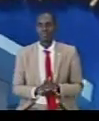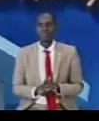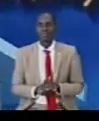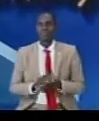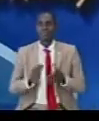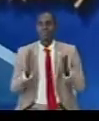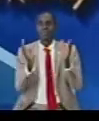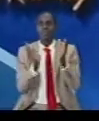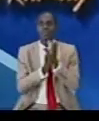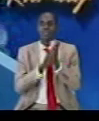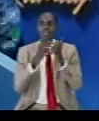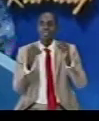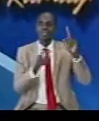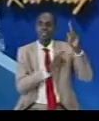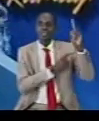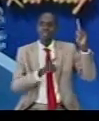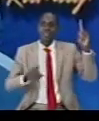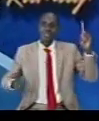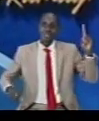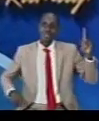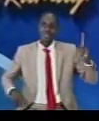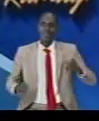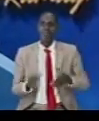Praise the Lord.